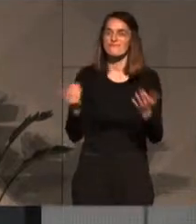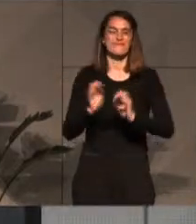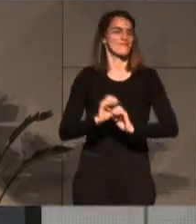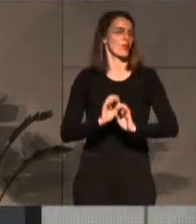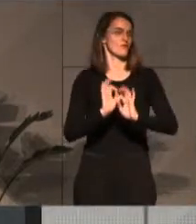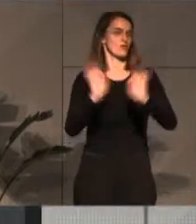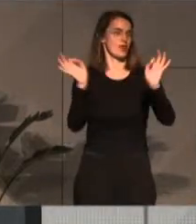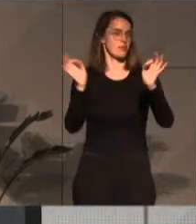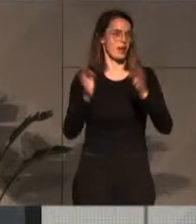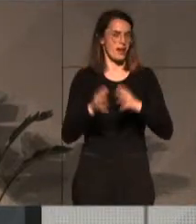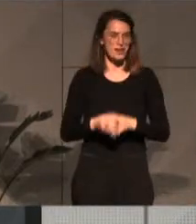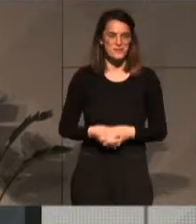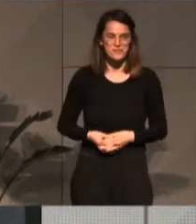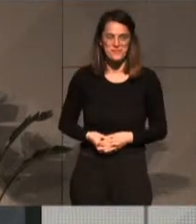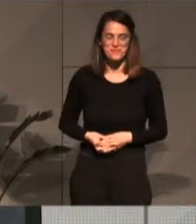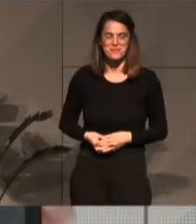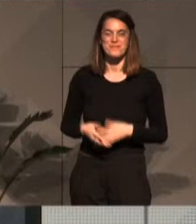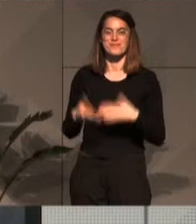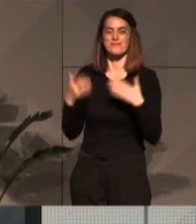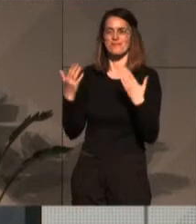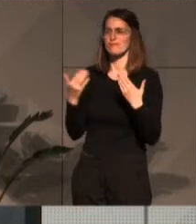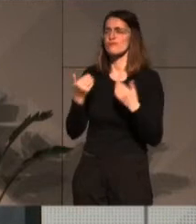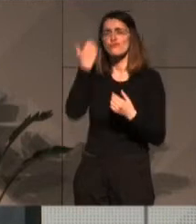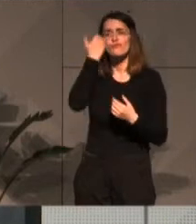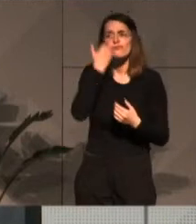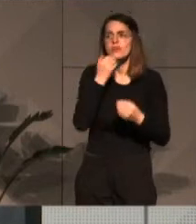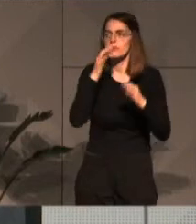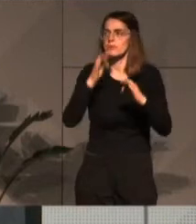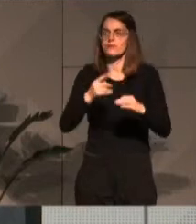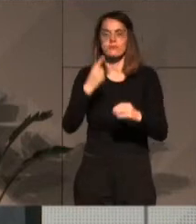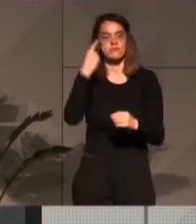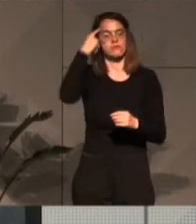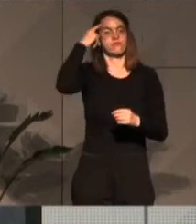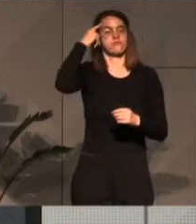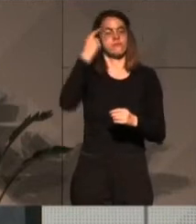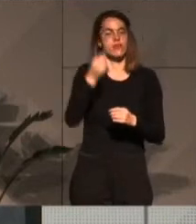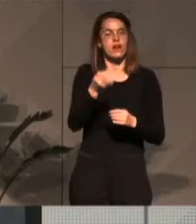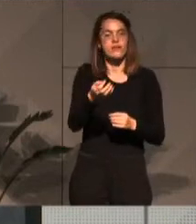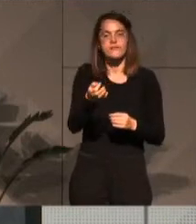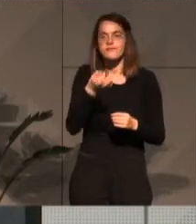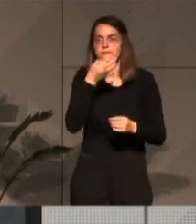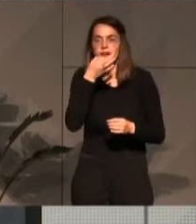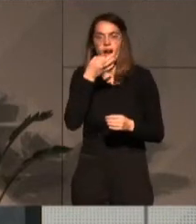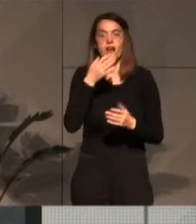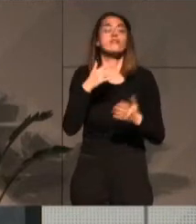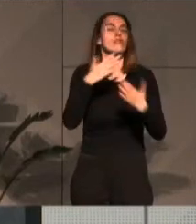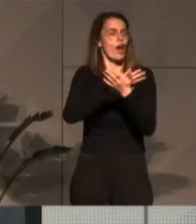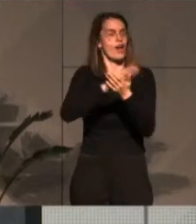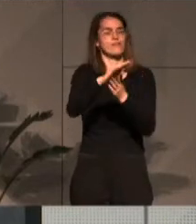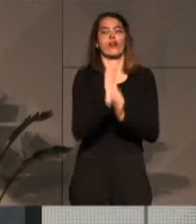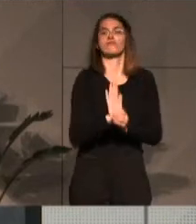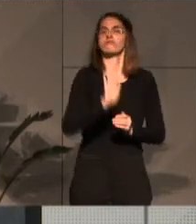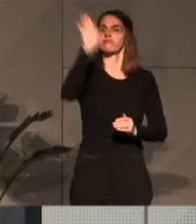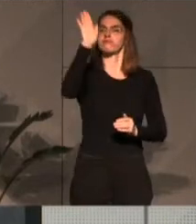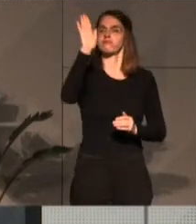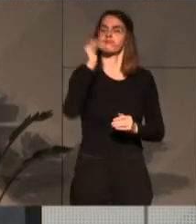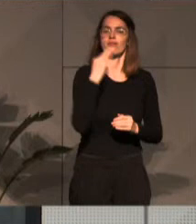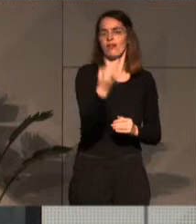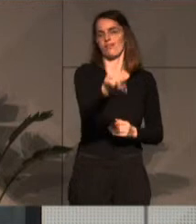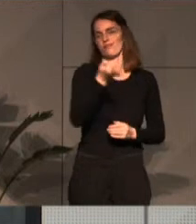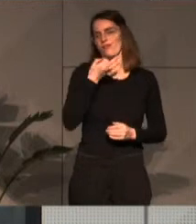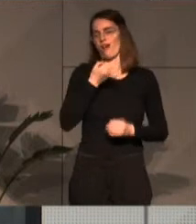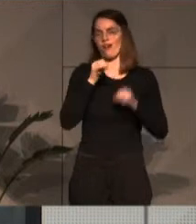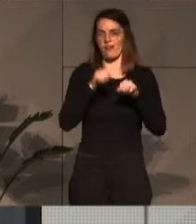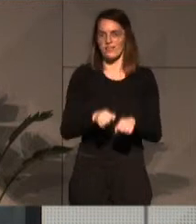All right, wonderful. So I would like to ask you, if you have any questions during my presentation, please give me a show of